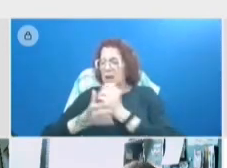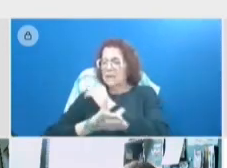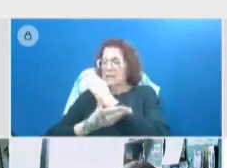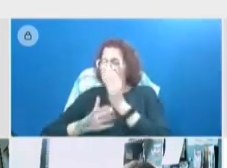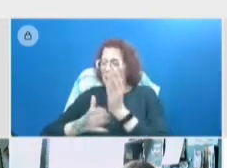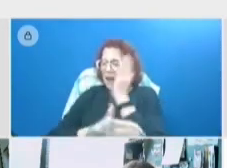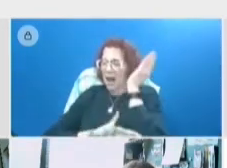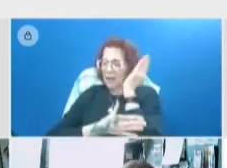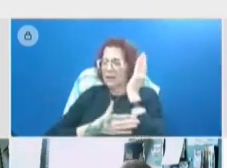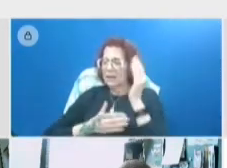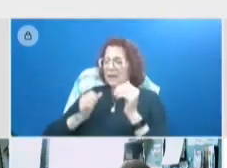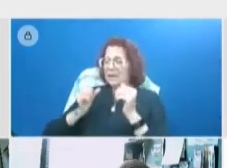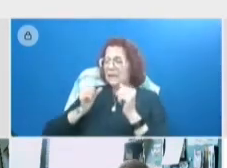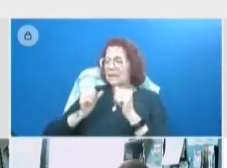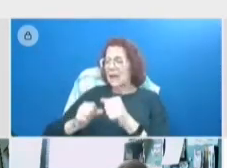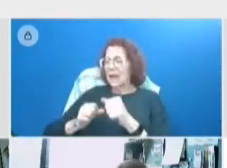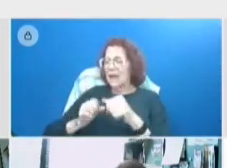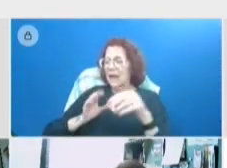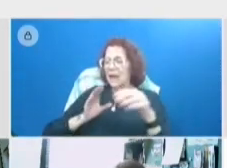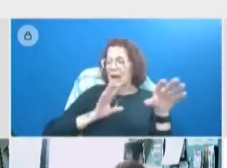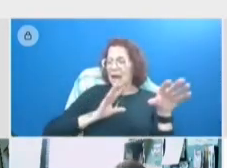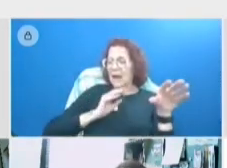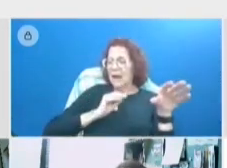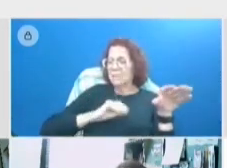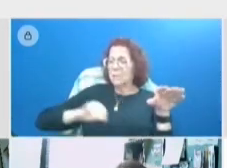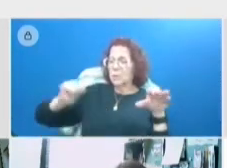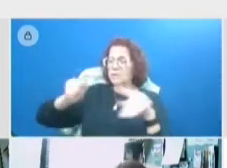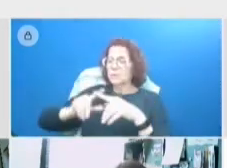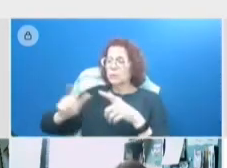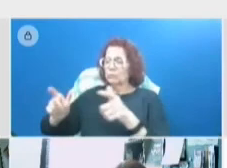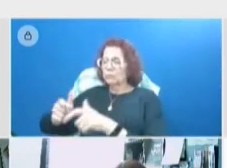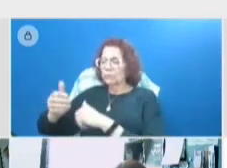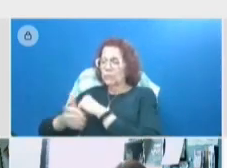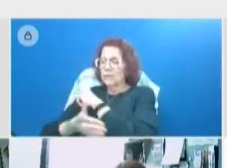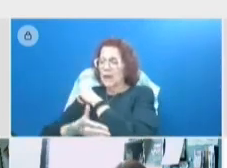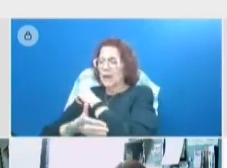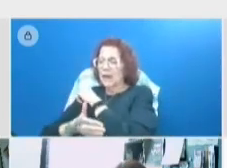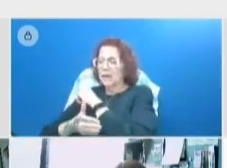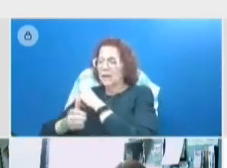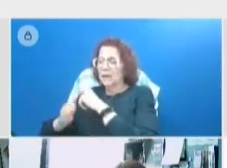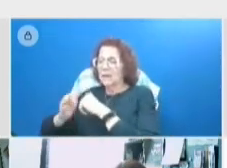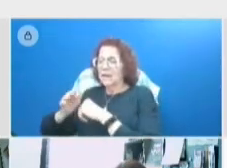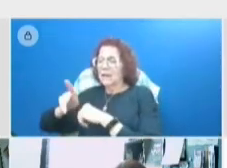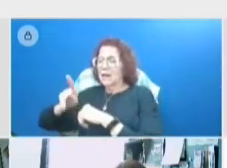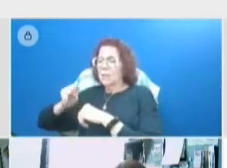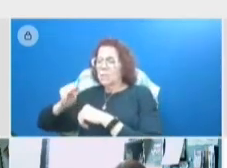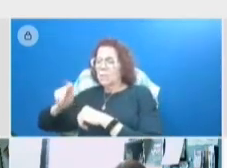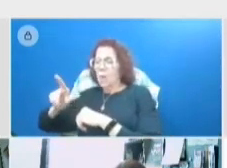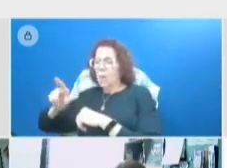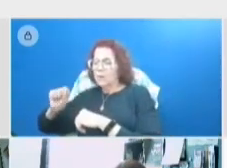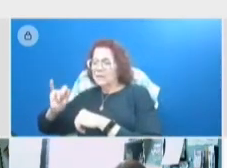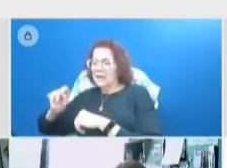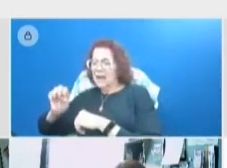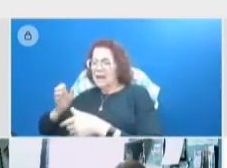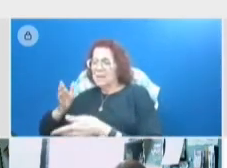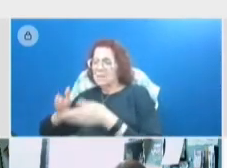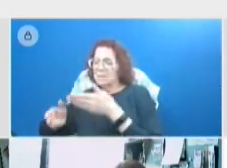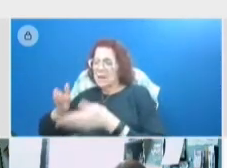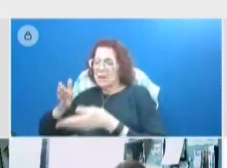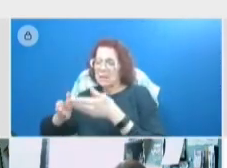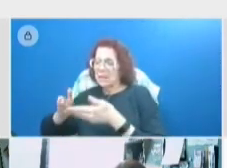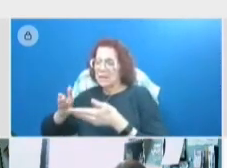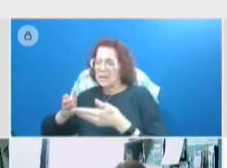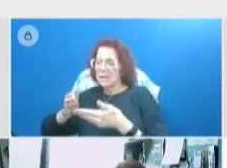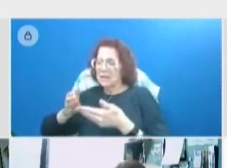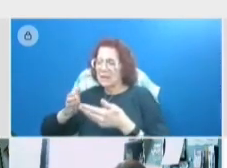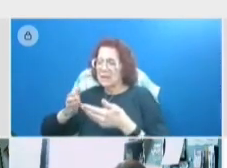small town, and the poll site in that town just might not have the connectivity for 9 days